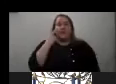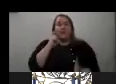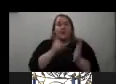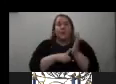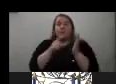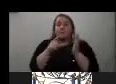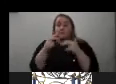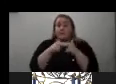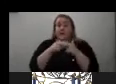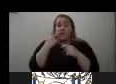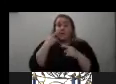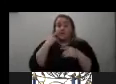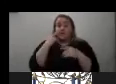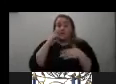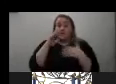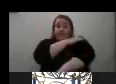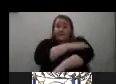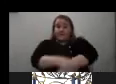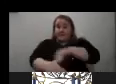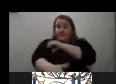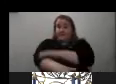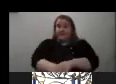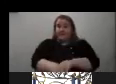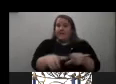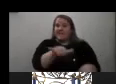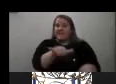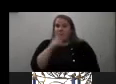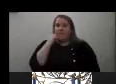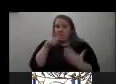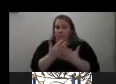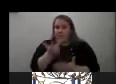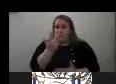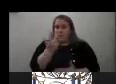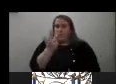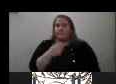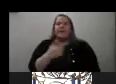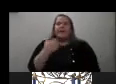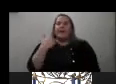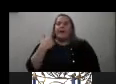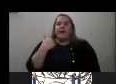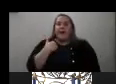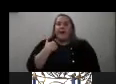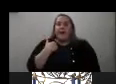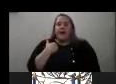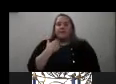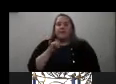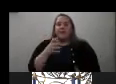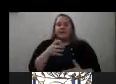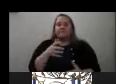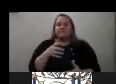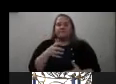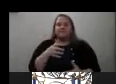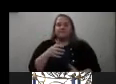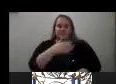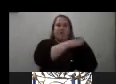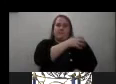that the sleeves are all similar in all three of the pieces. They have a little gathering around the top